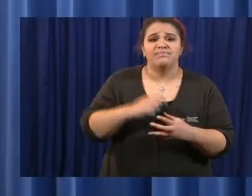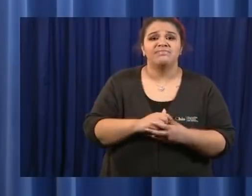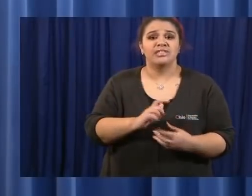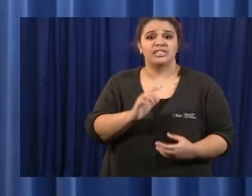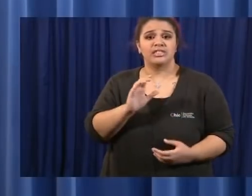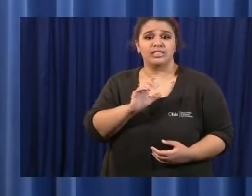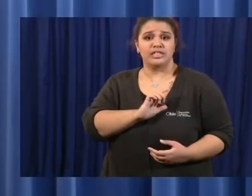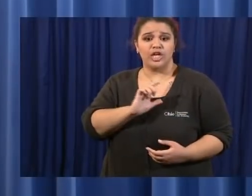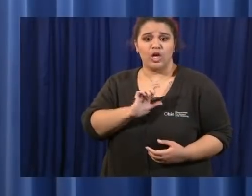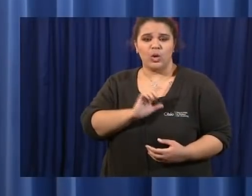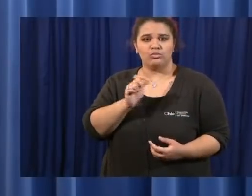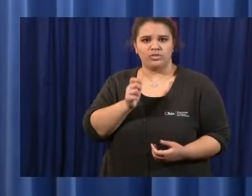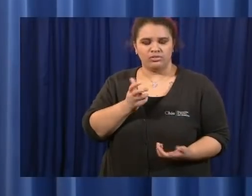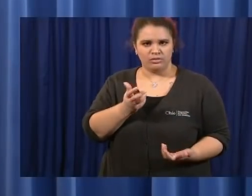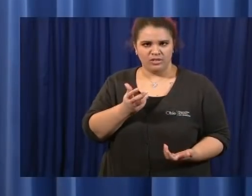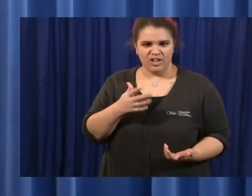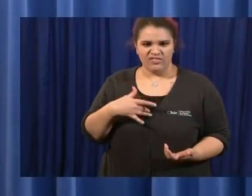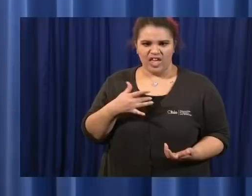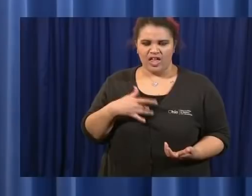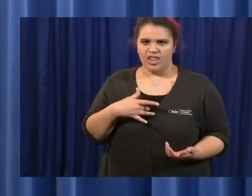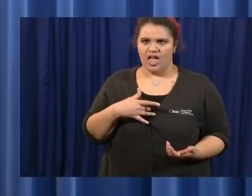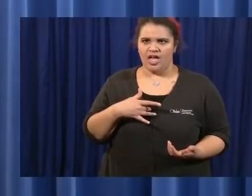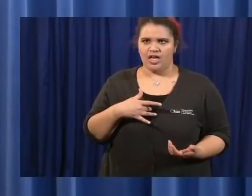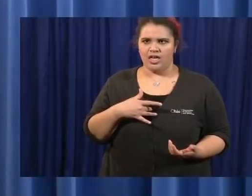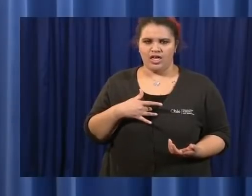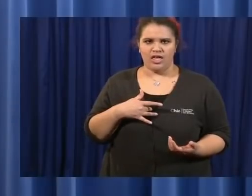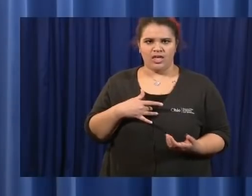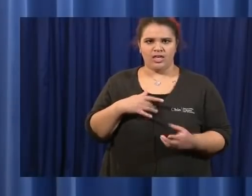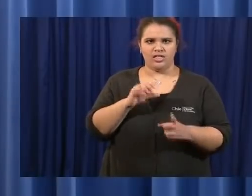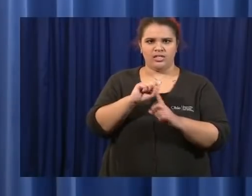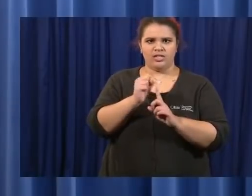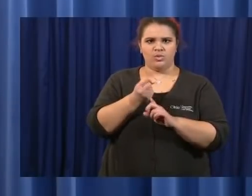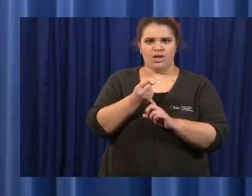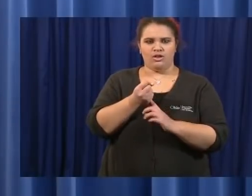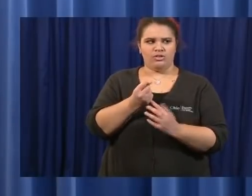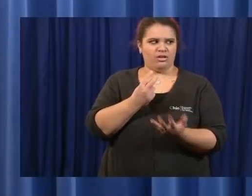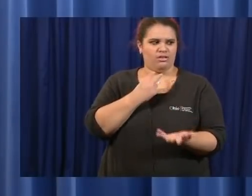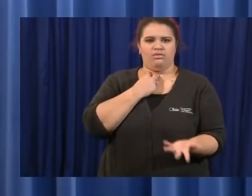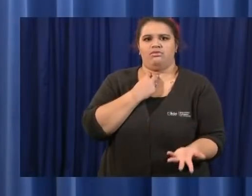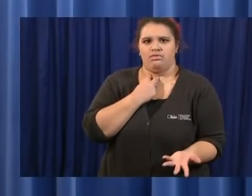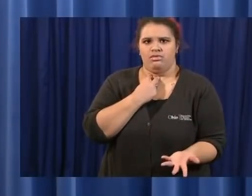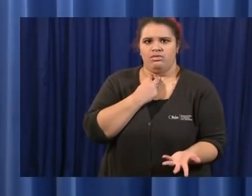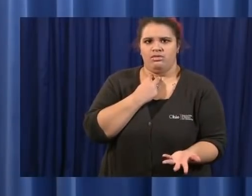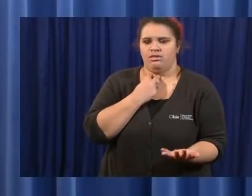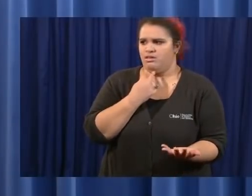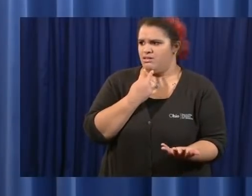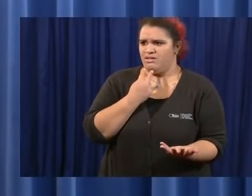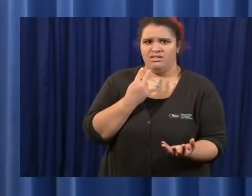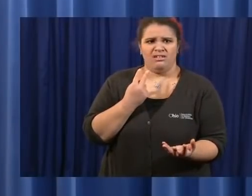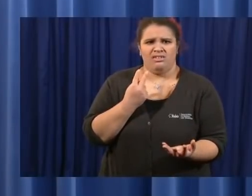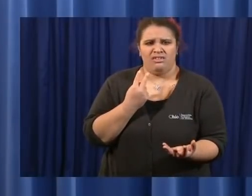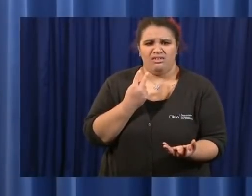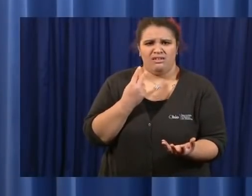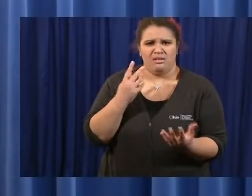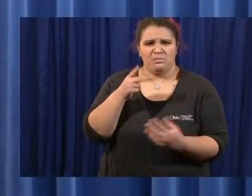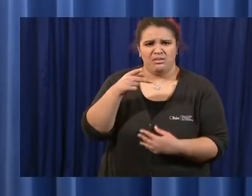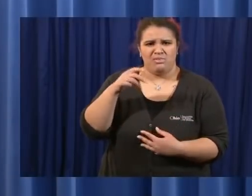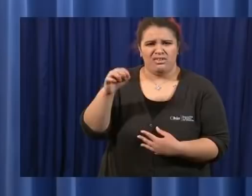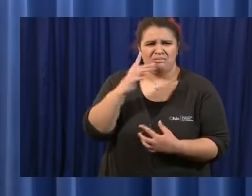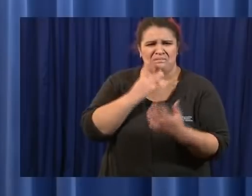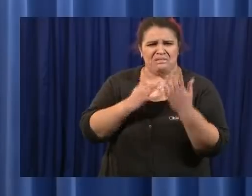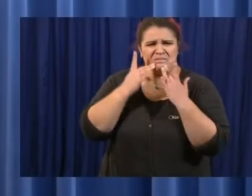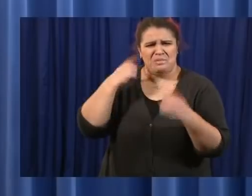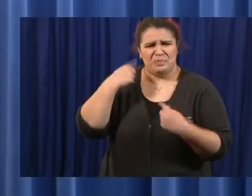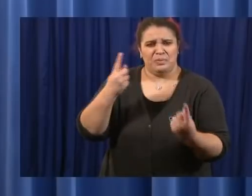consistently that they felt like they were put in an untenable situation and never had enough PPE and still don't. So I'm